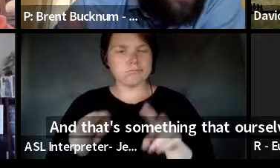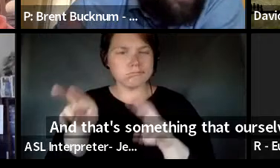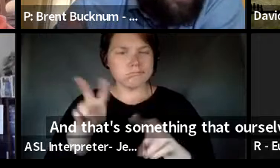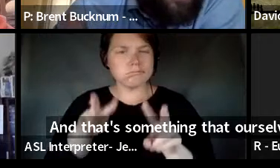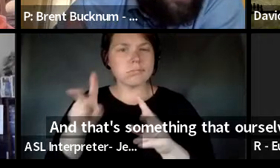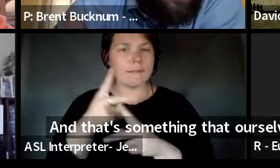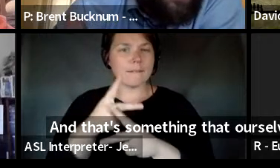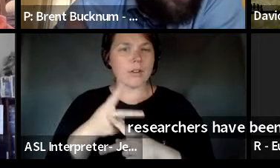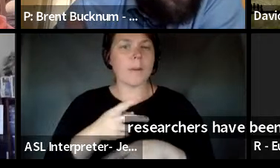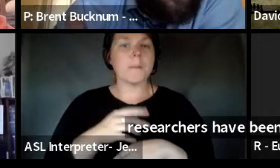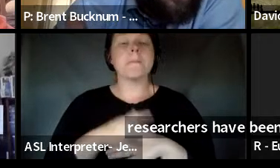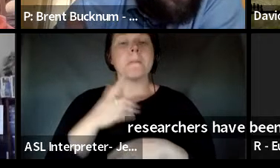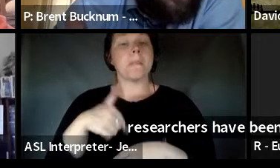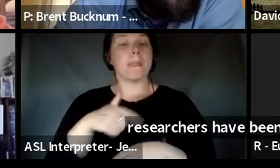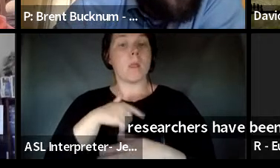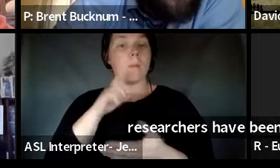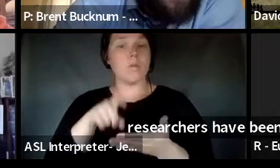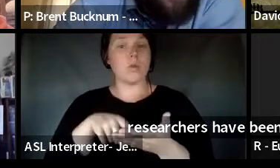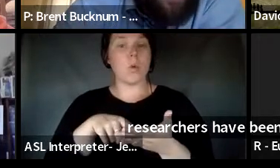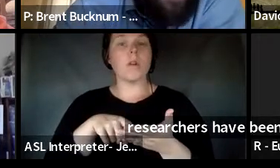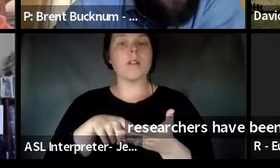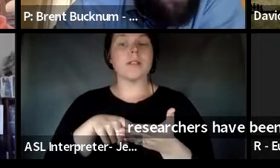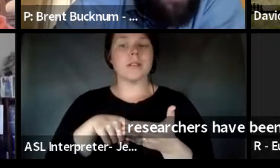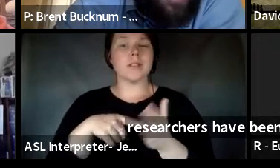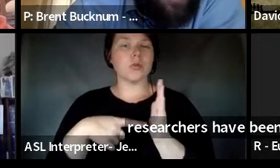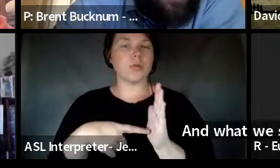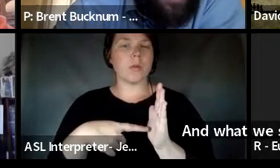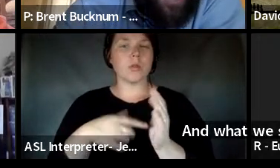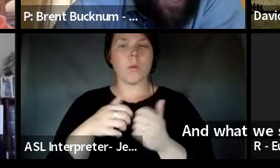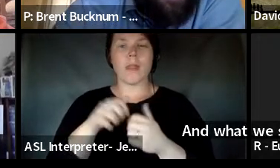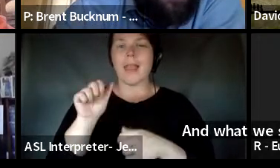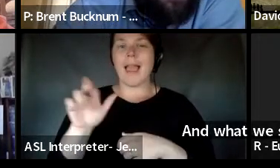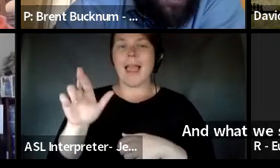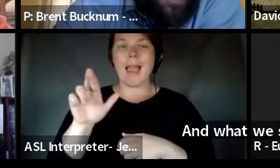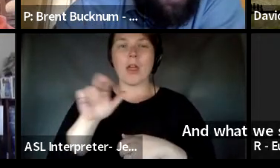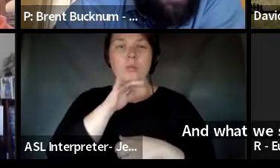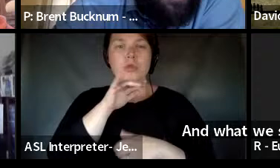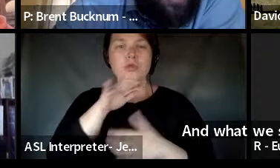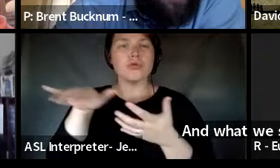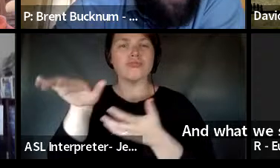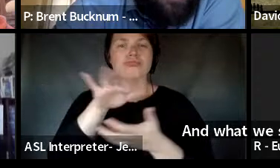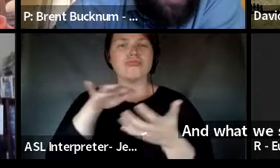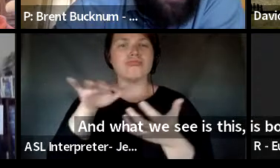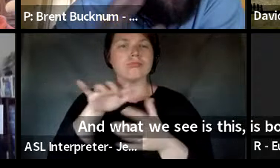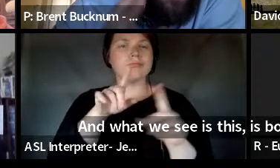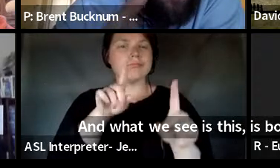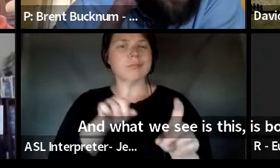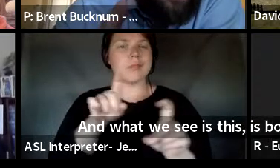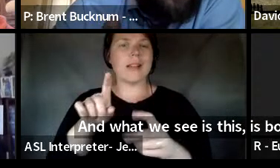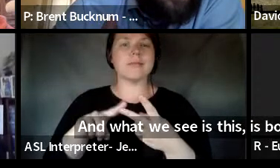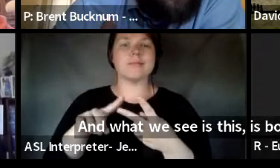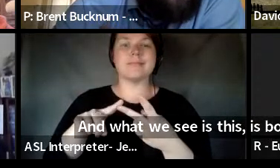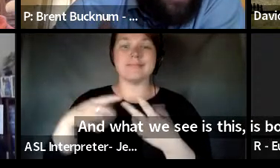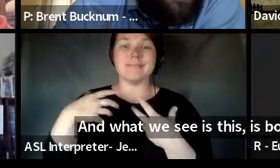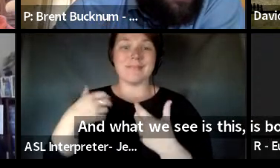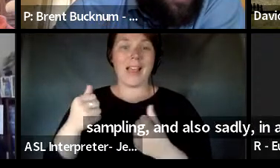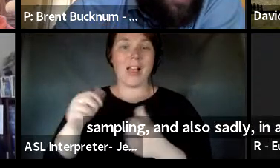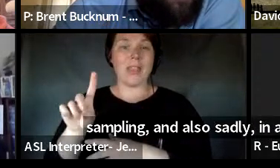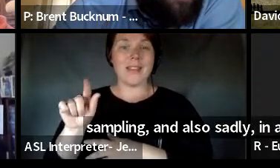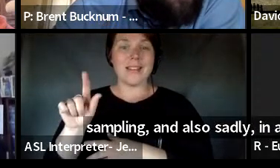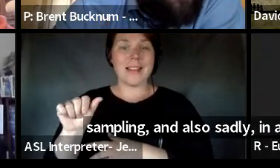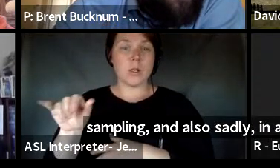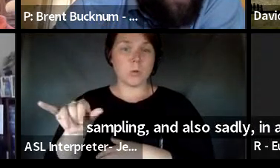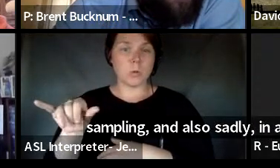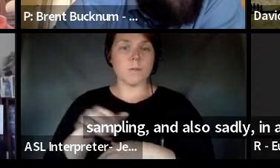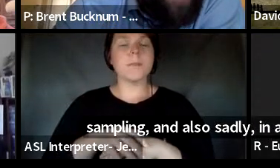we see is, and this is both represented in air pollution sampling and also sadly in a lot of health data, is that basically